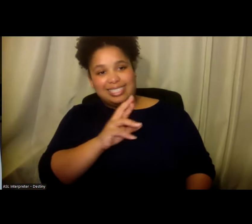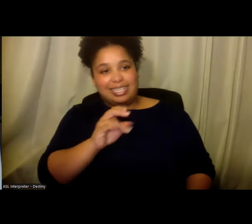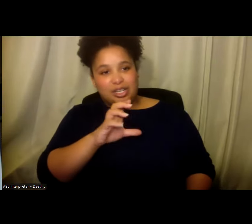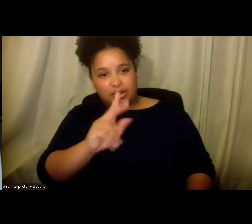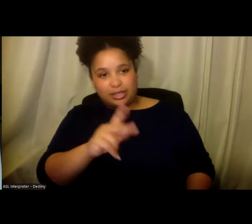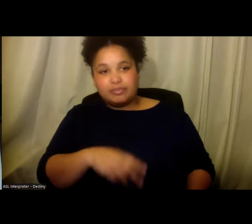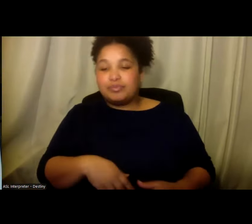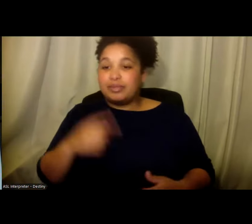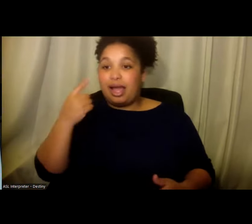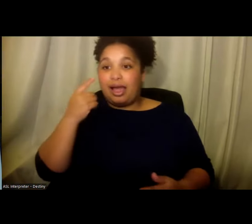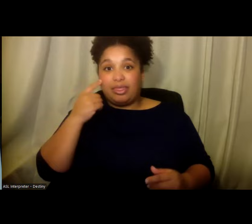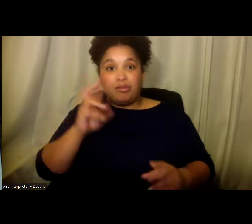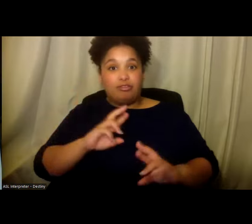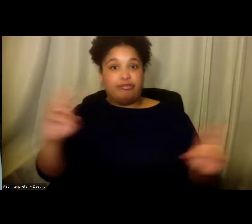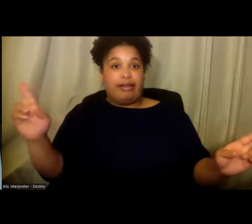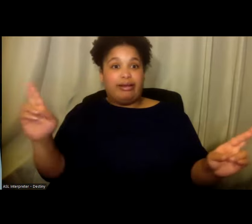on to our next